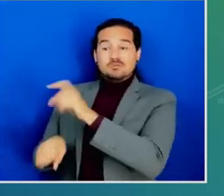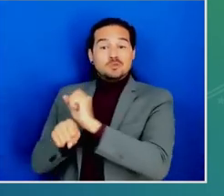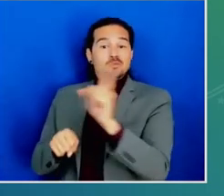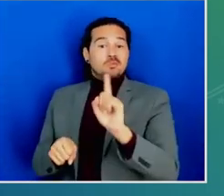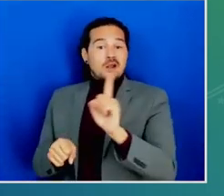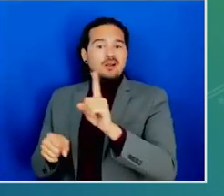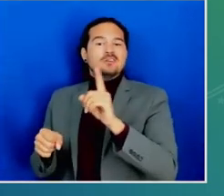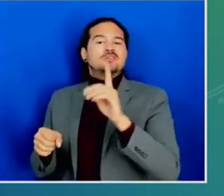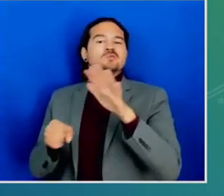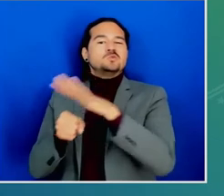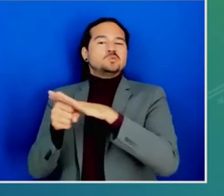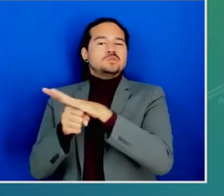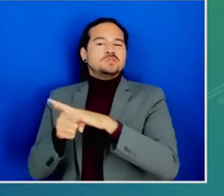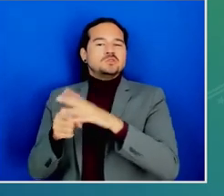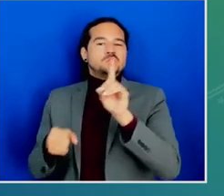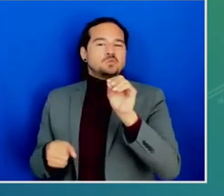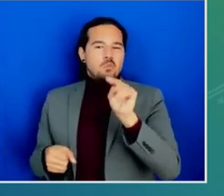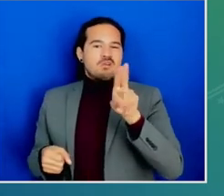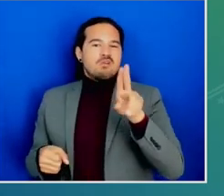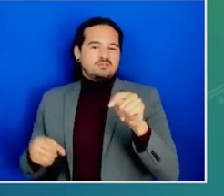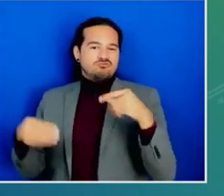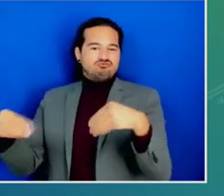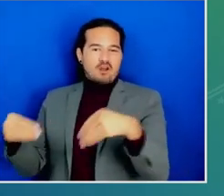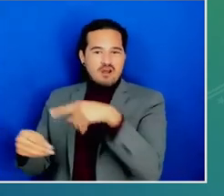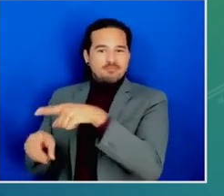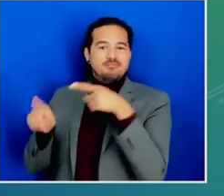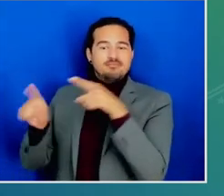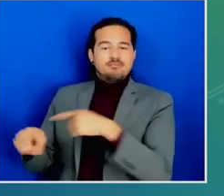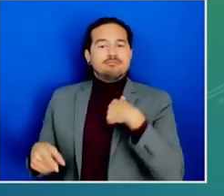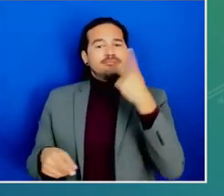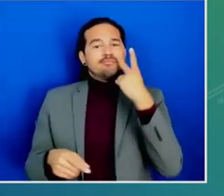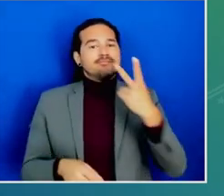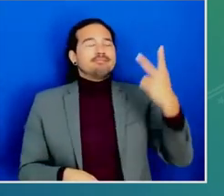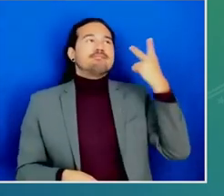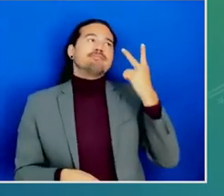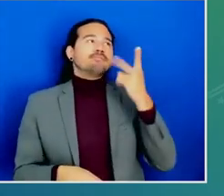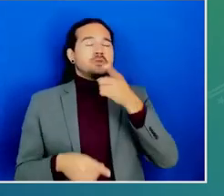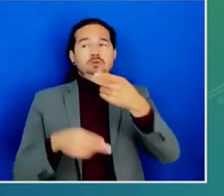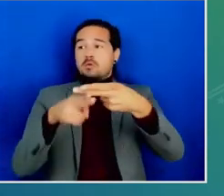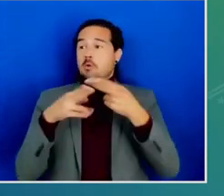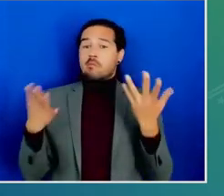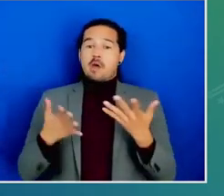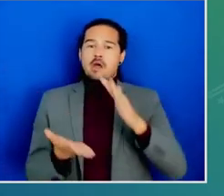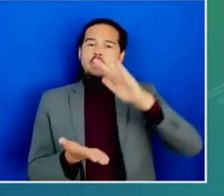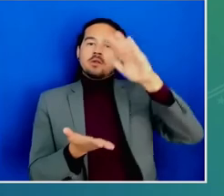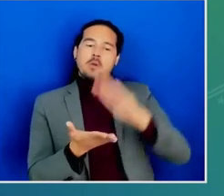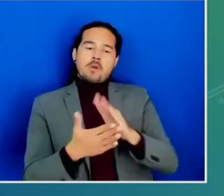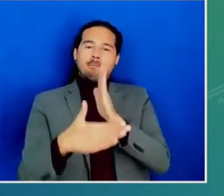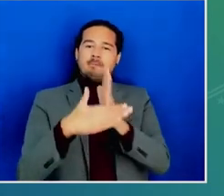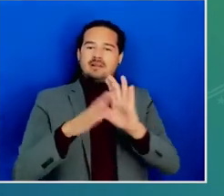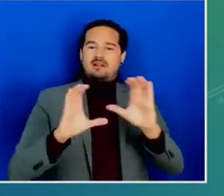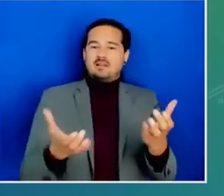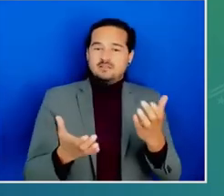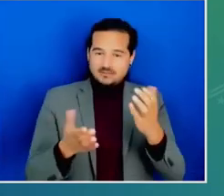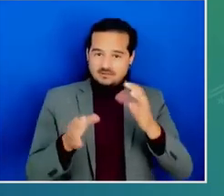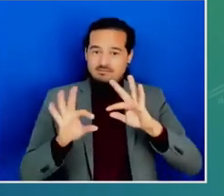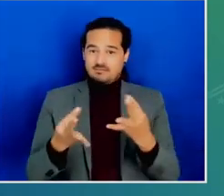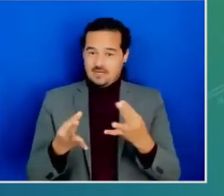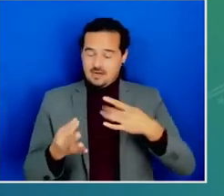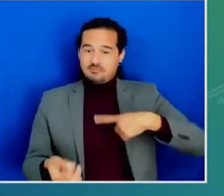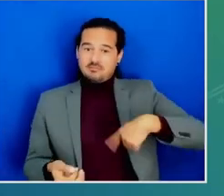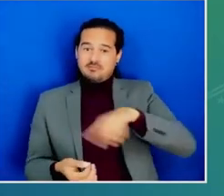shops. You know, looking back, I guess we were a lower middle class family, but we didn't know it. Instead